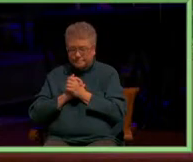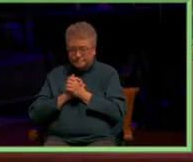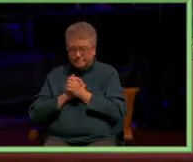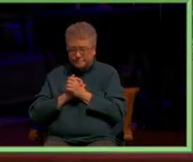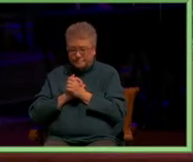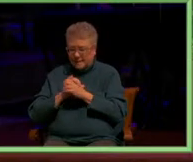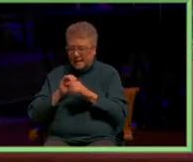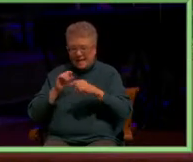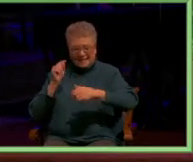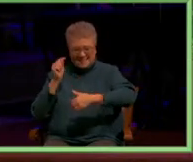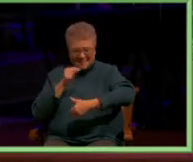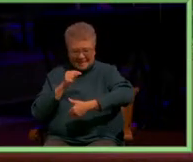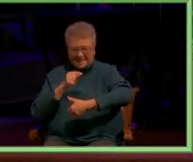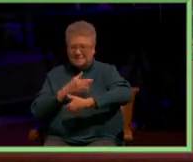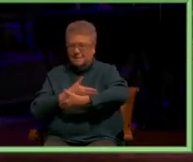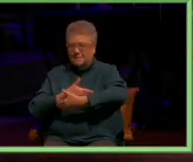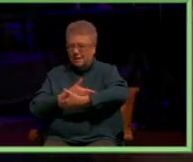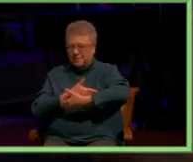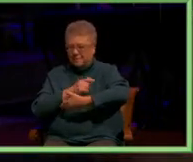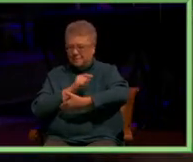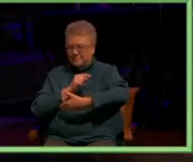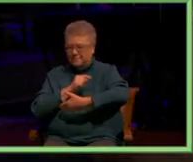This baby